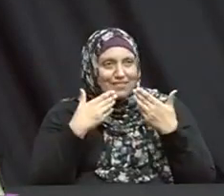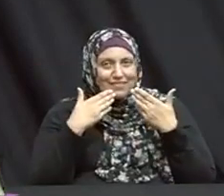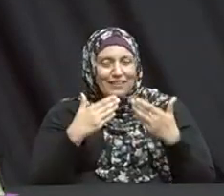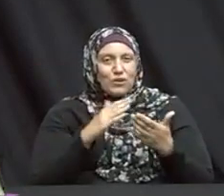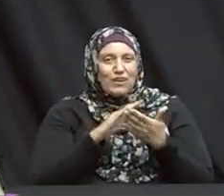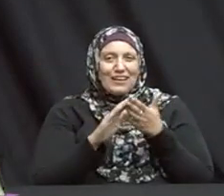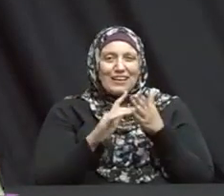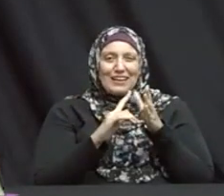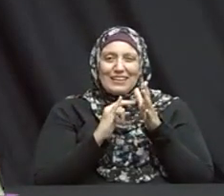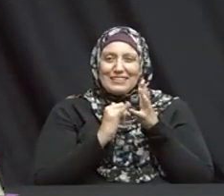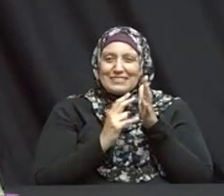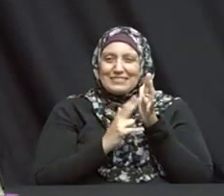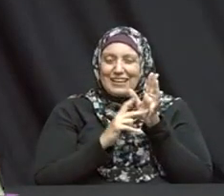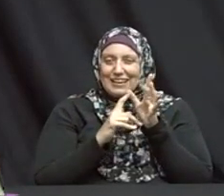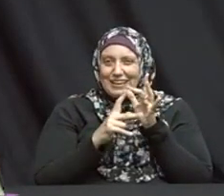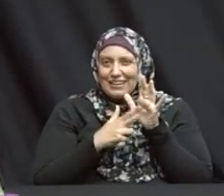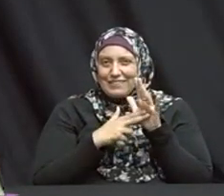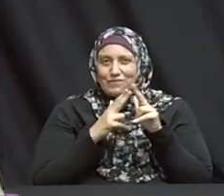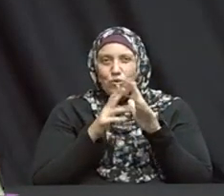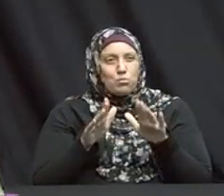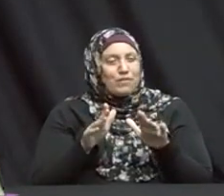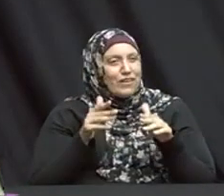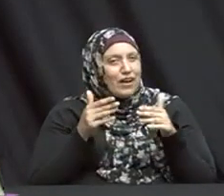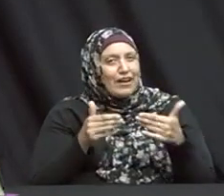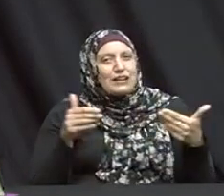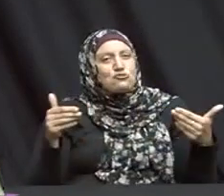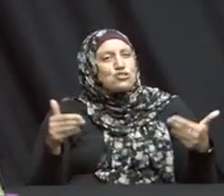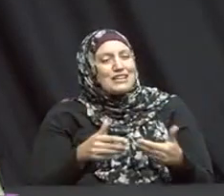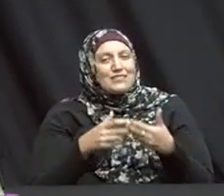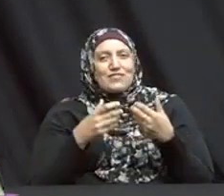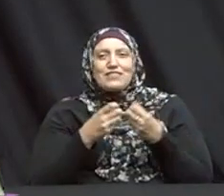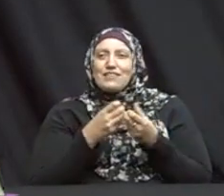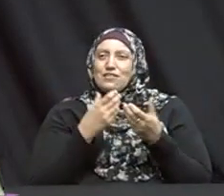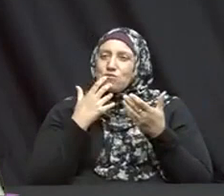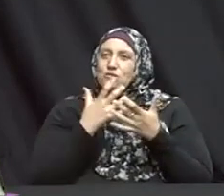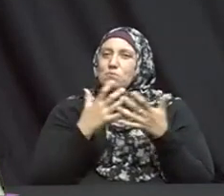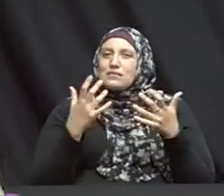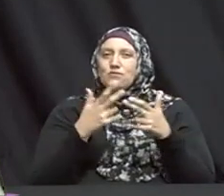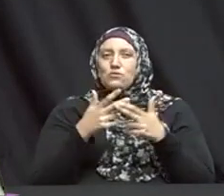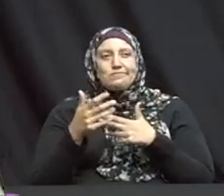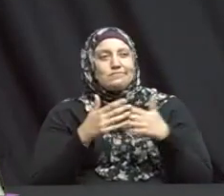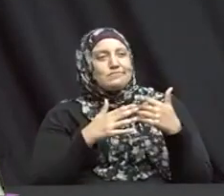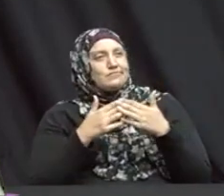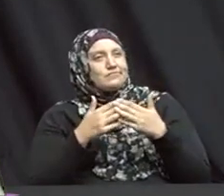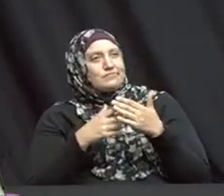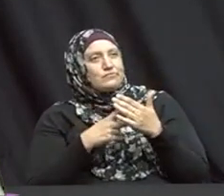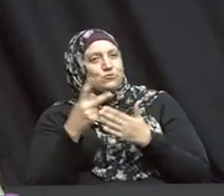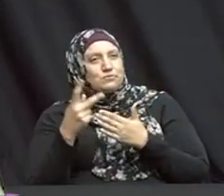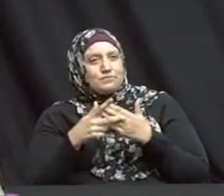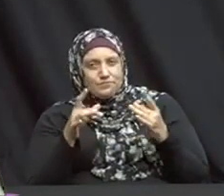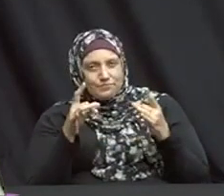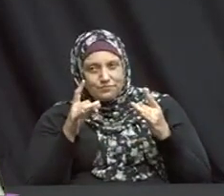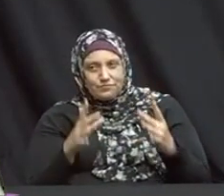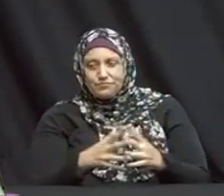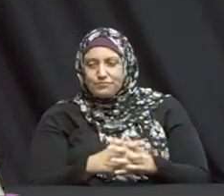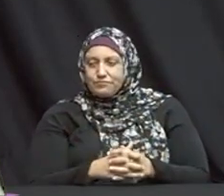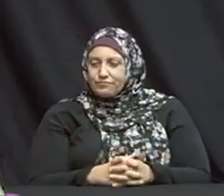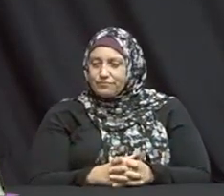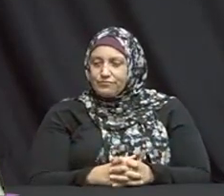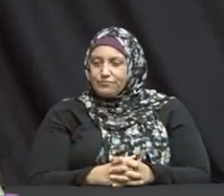the introductions and everything as well, and for getting the program started, Ahsan. Brother